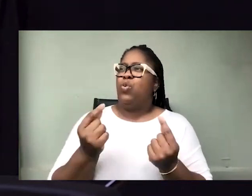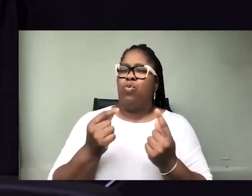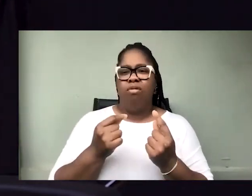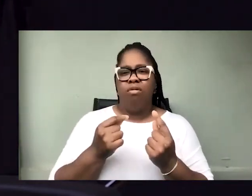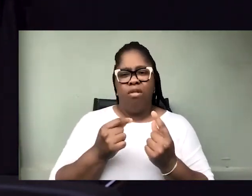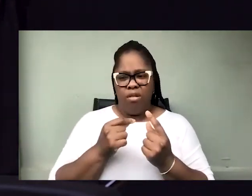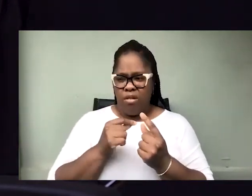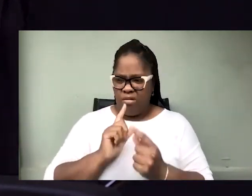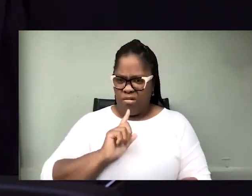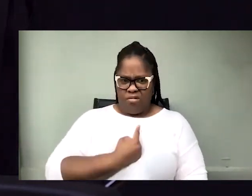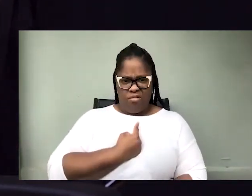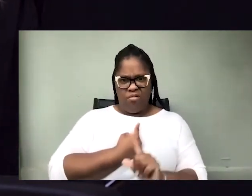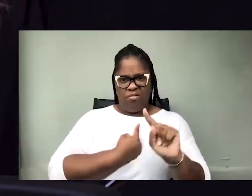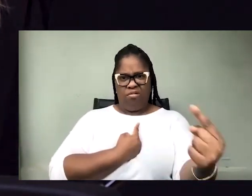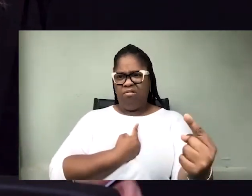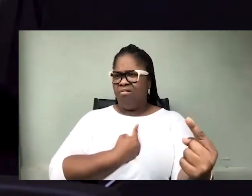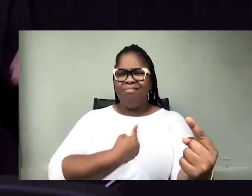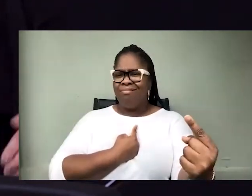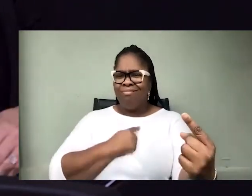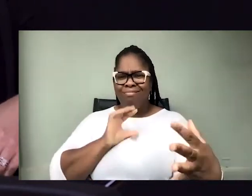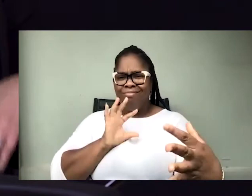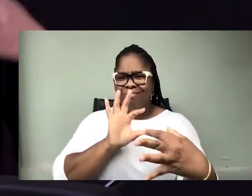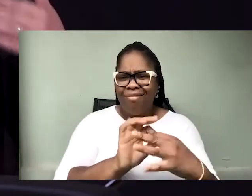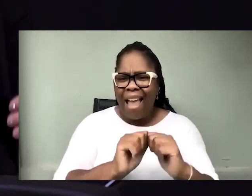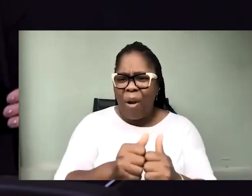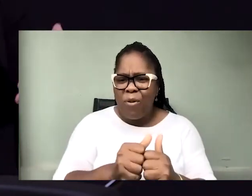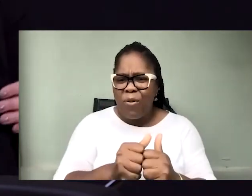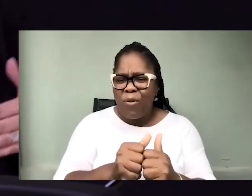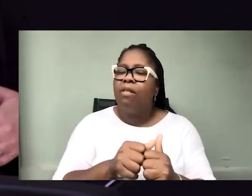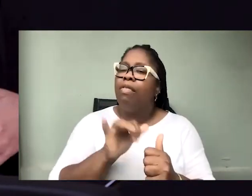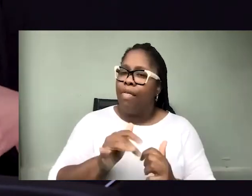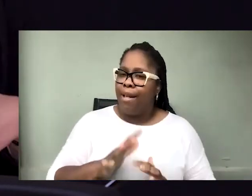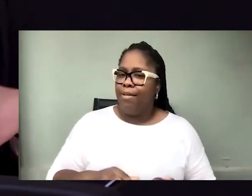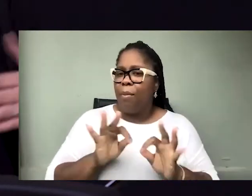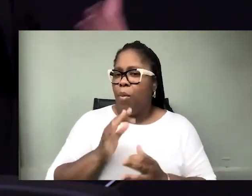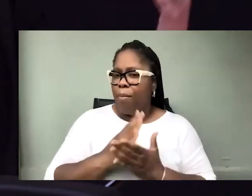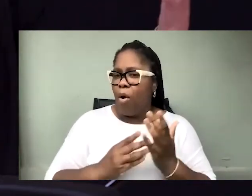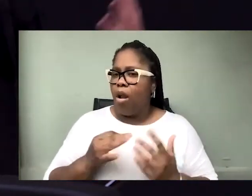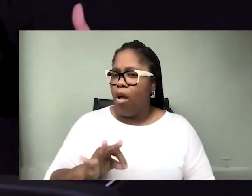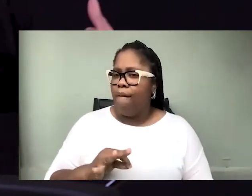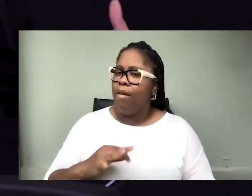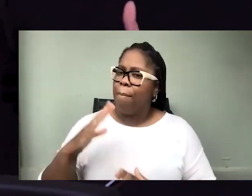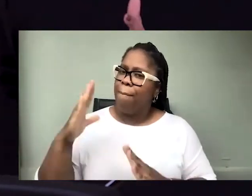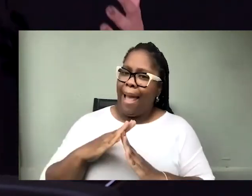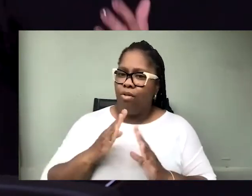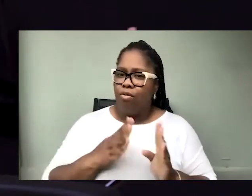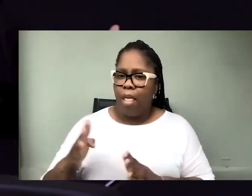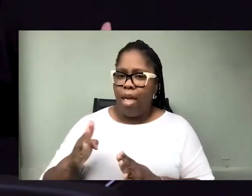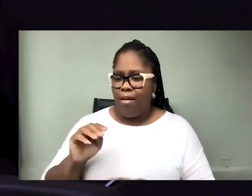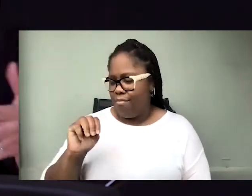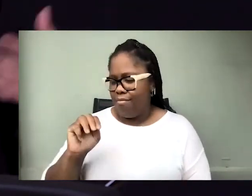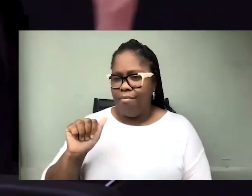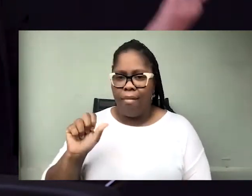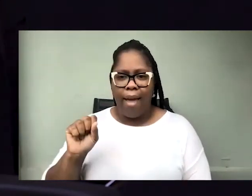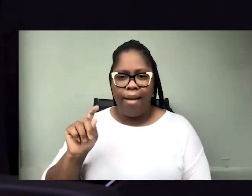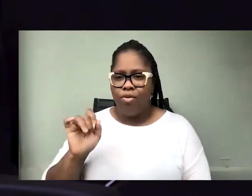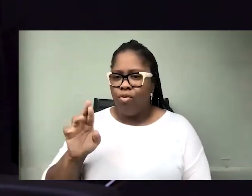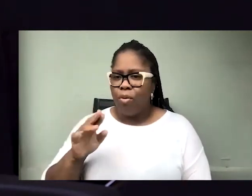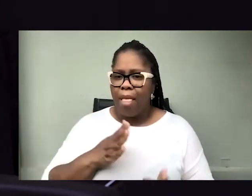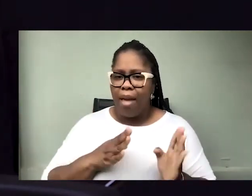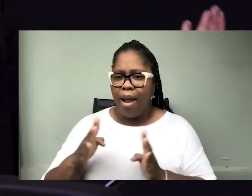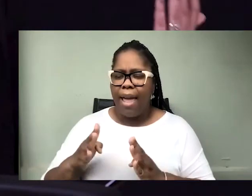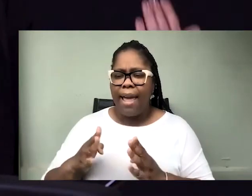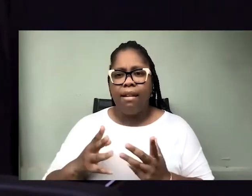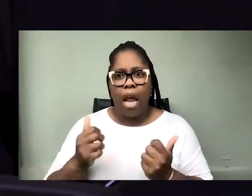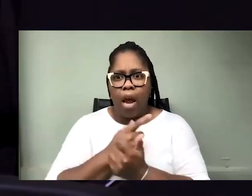to work together? And I think that's what's so incredible about this master plan, is that you're bringing everyone into a room to say, what are